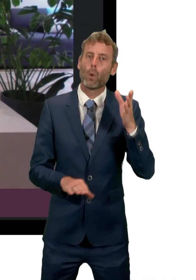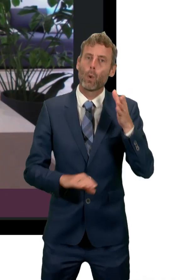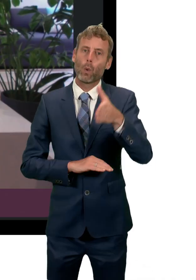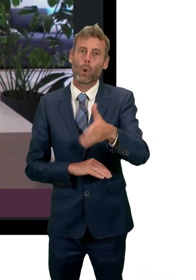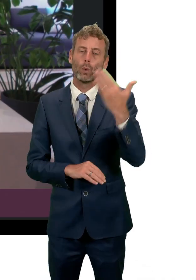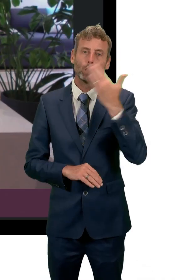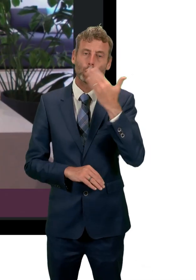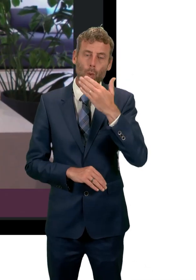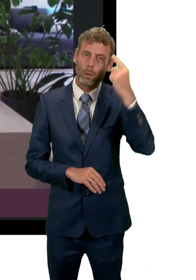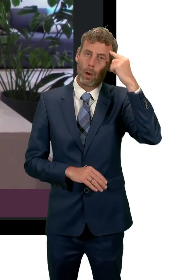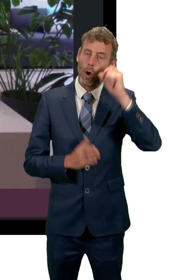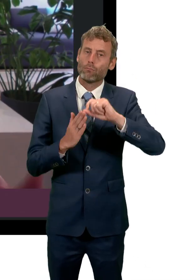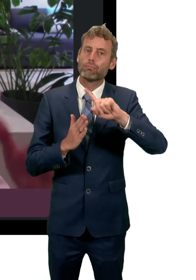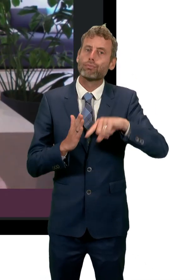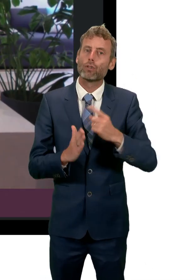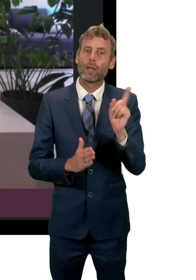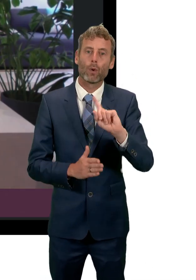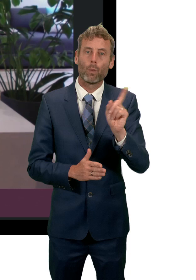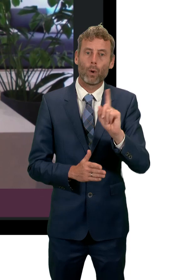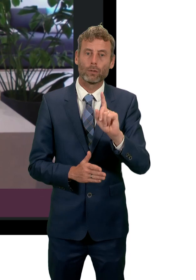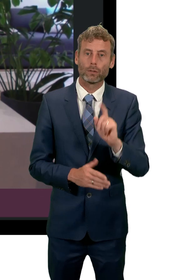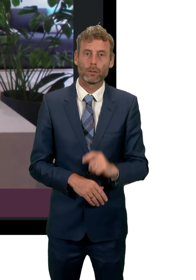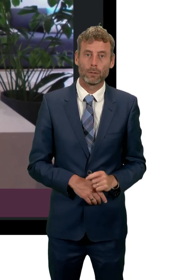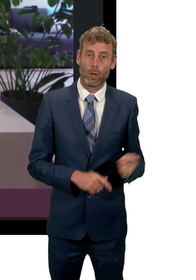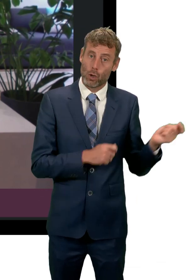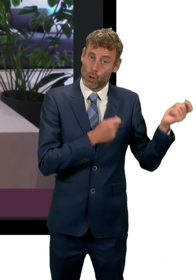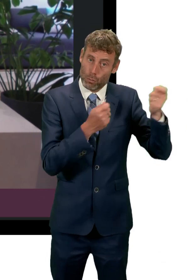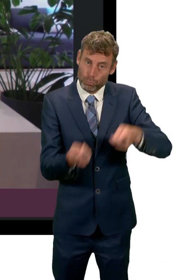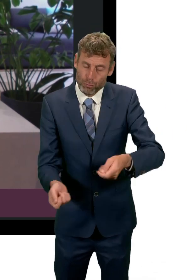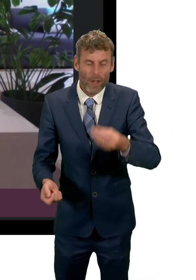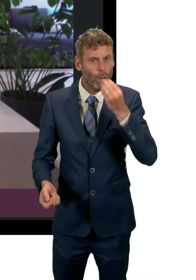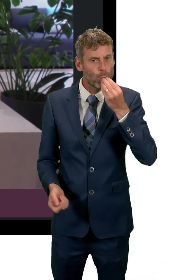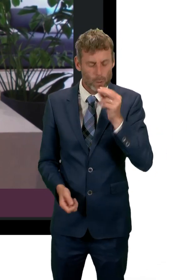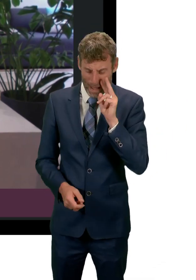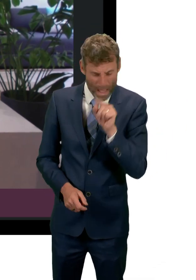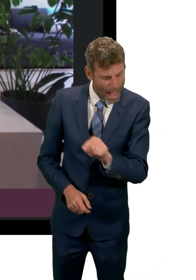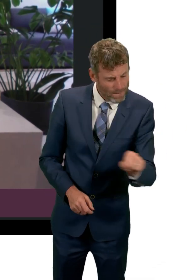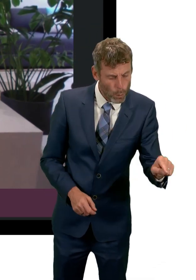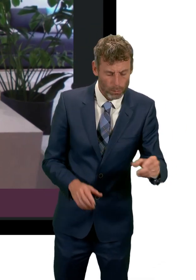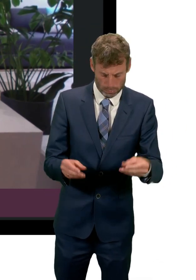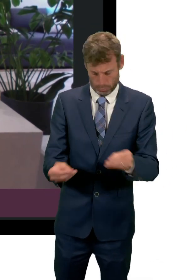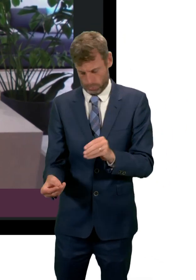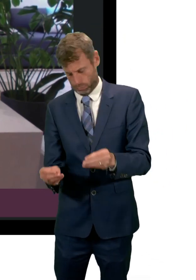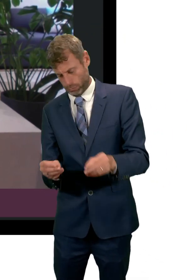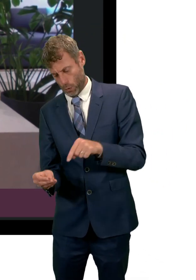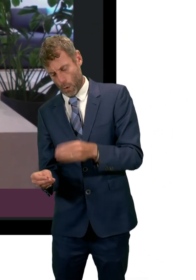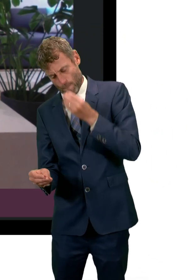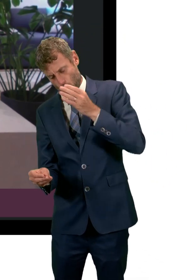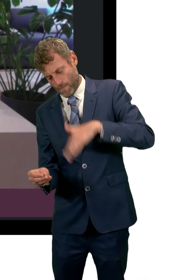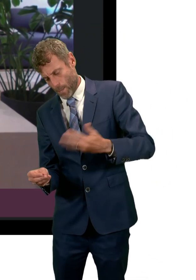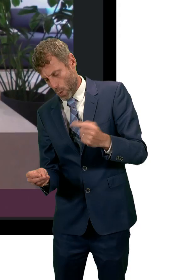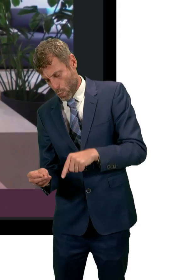project. You could bring in food with plastic wrappers. You could look at ingredients and say, where do these ingredients come from? Where does this food come